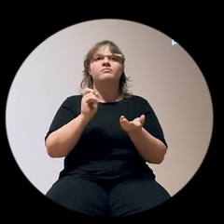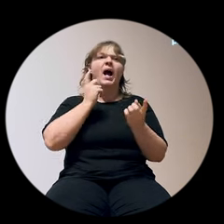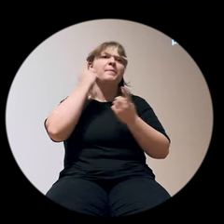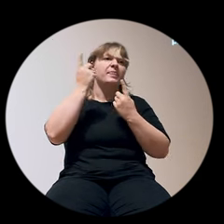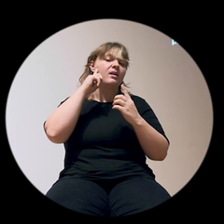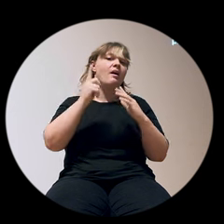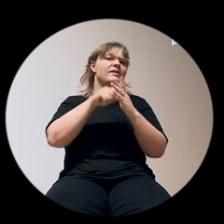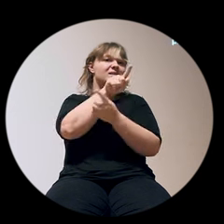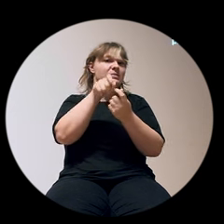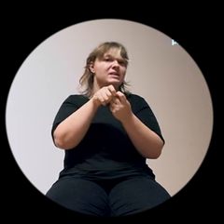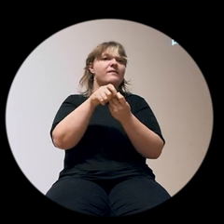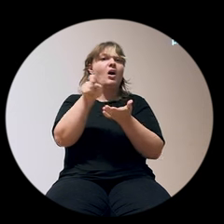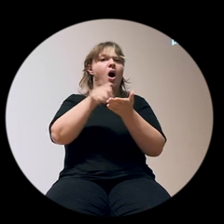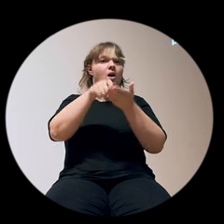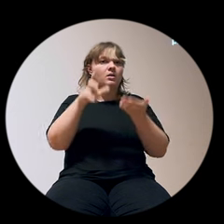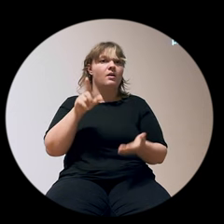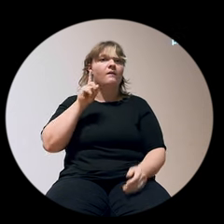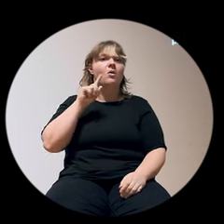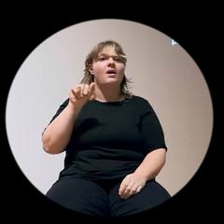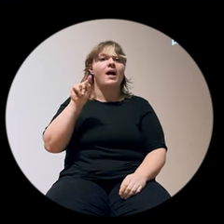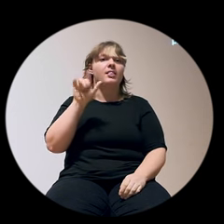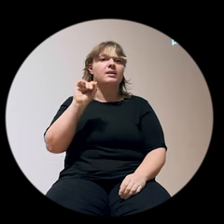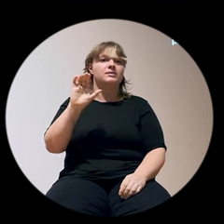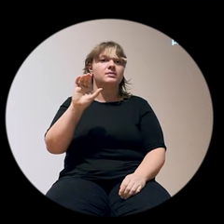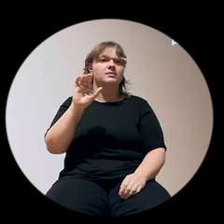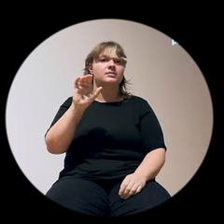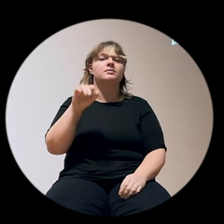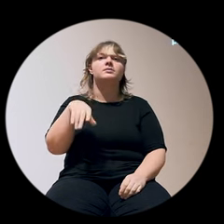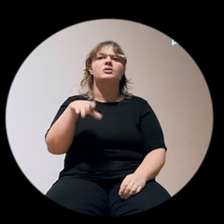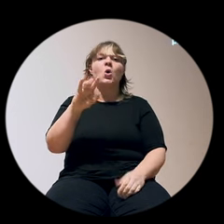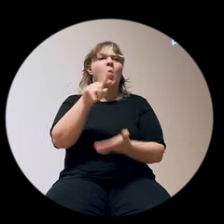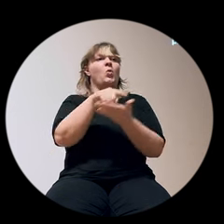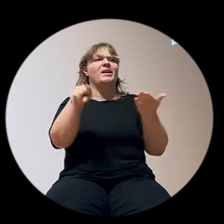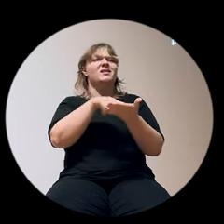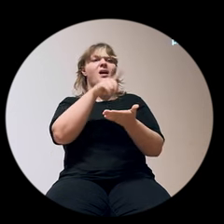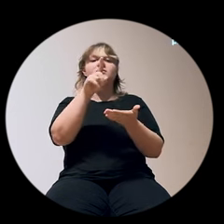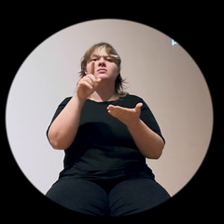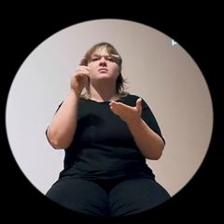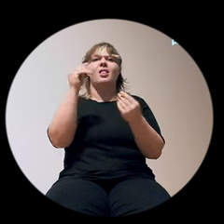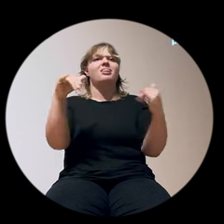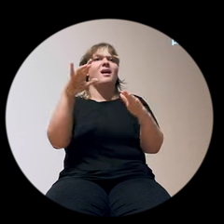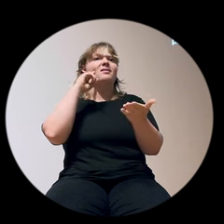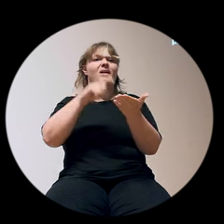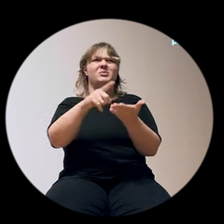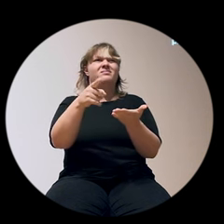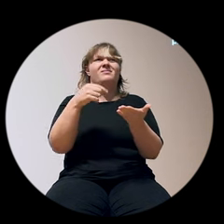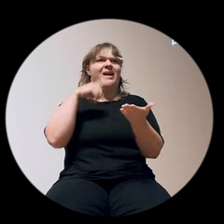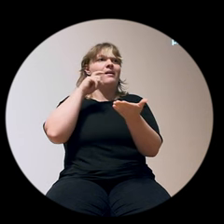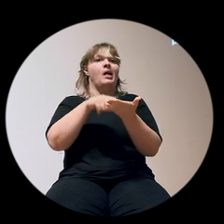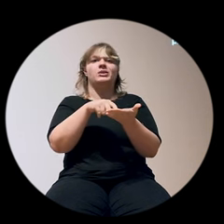a particular columnist for The Atlantic who criticized land acknowledgements, saying that the